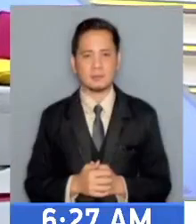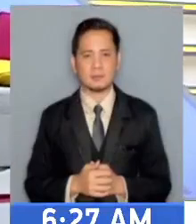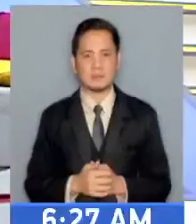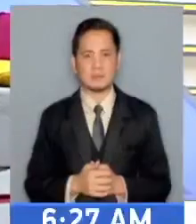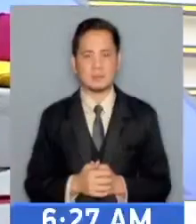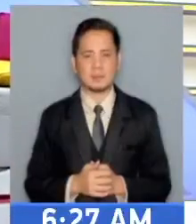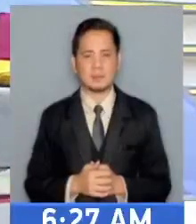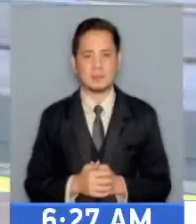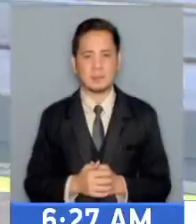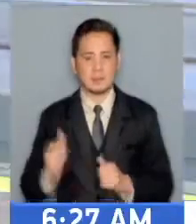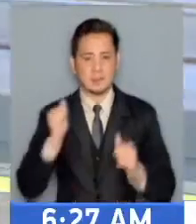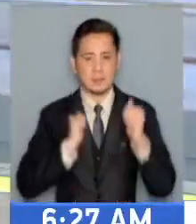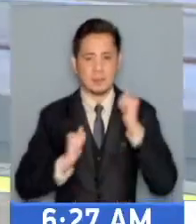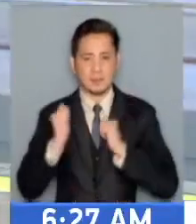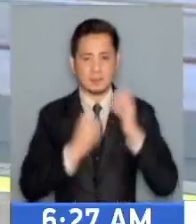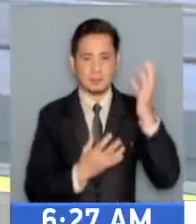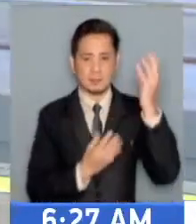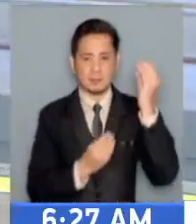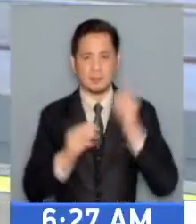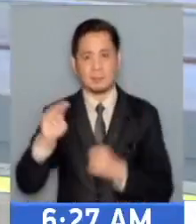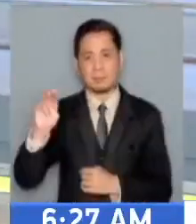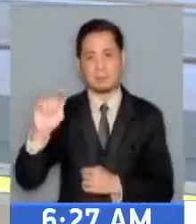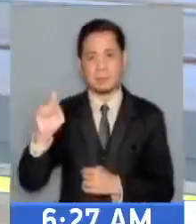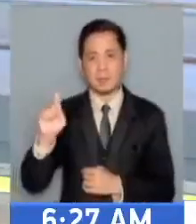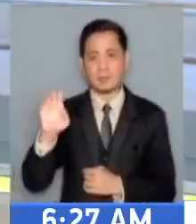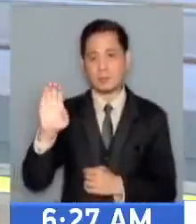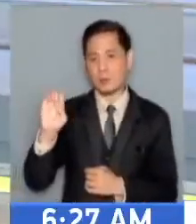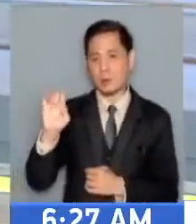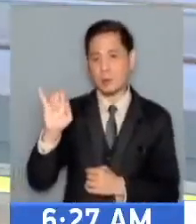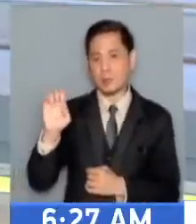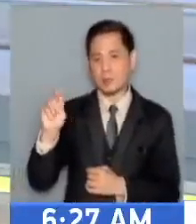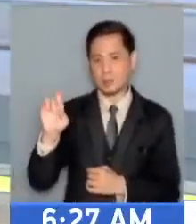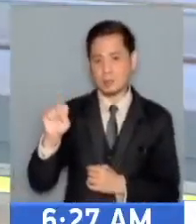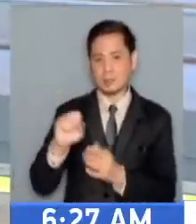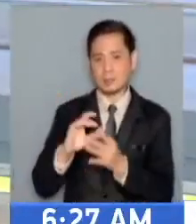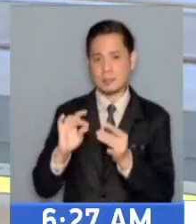Kinumpirmang ni Max Collins na matagal na silang hiwalay ni Pancho Magno.